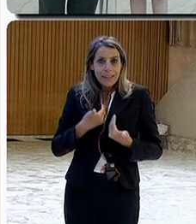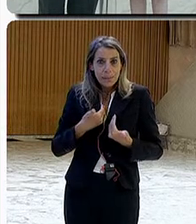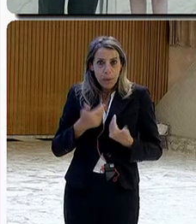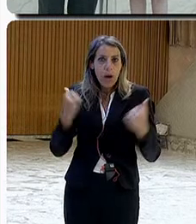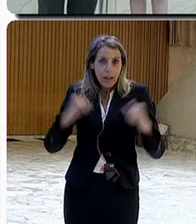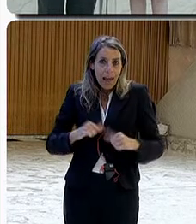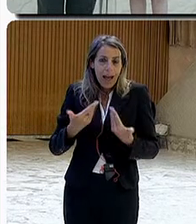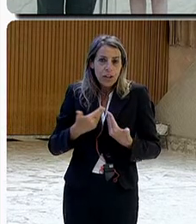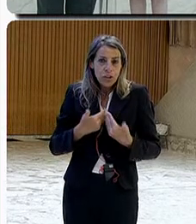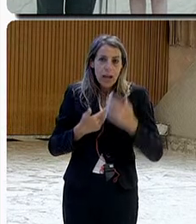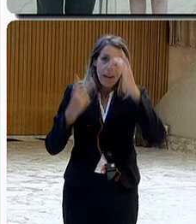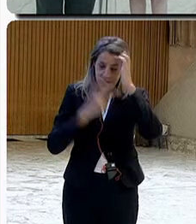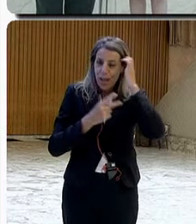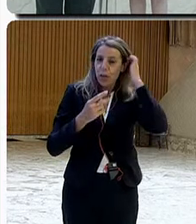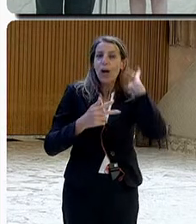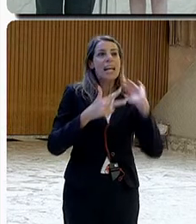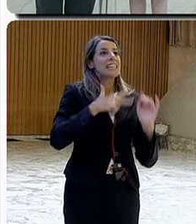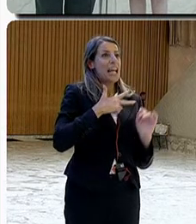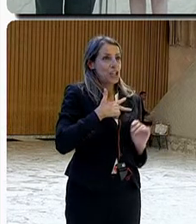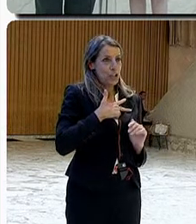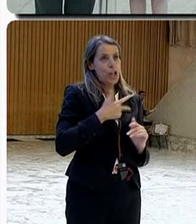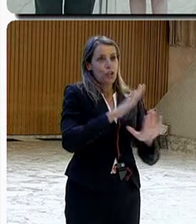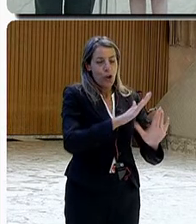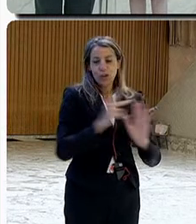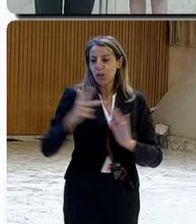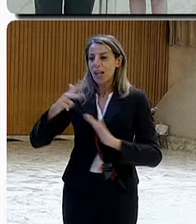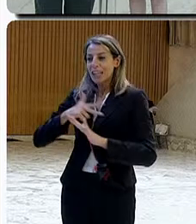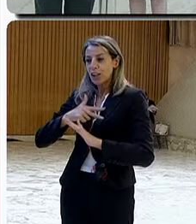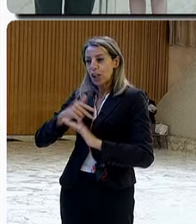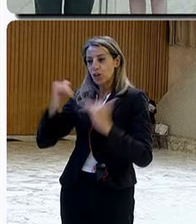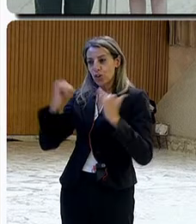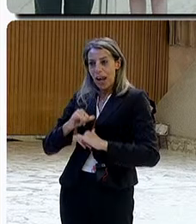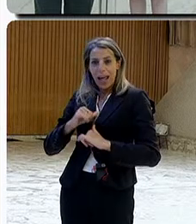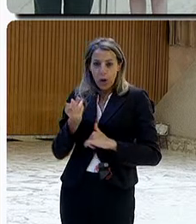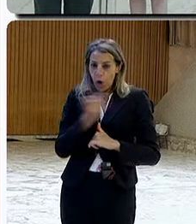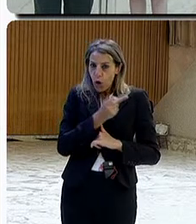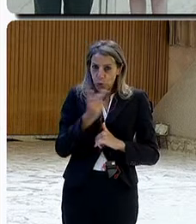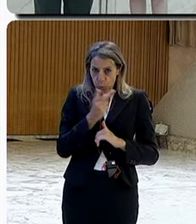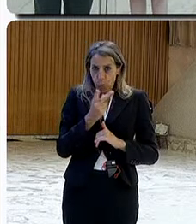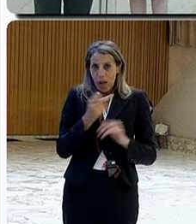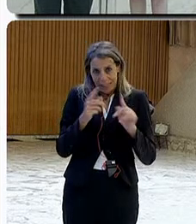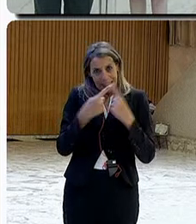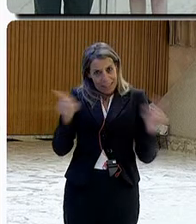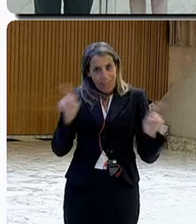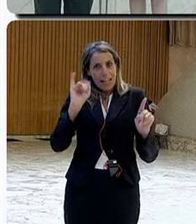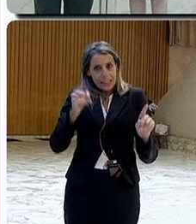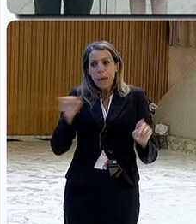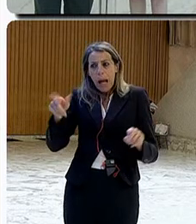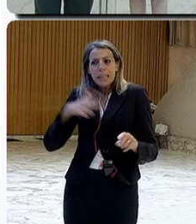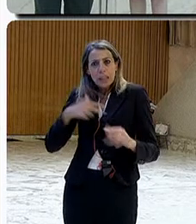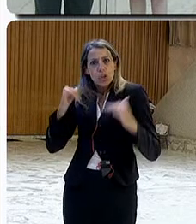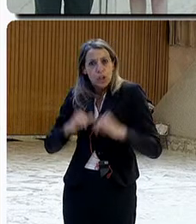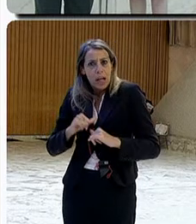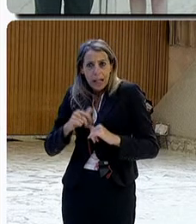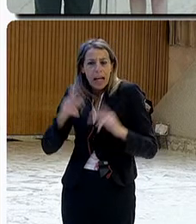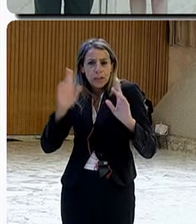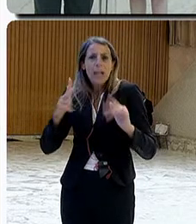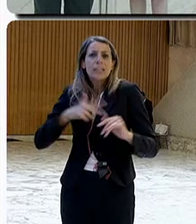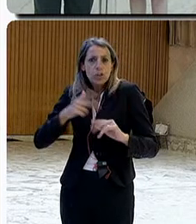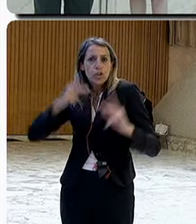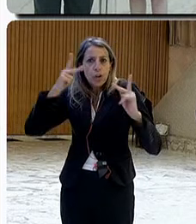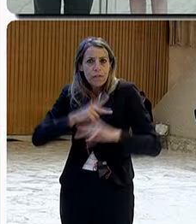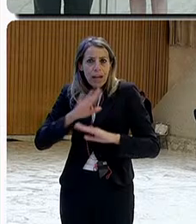the ministerial priesthood, the lay priesthood is an actual priesthood. As David Fagerberg, quoting Lumen